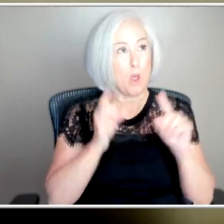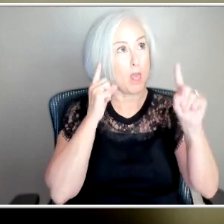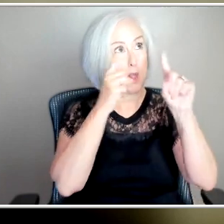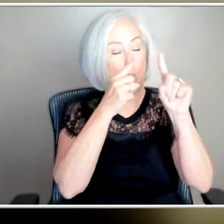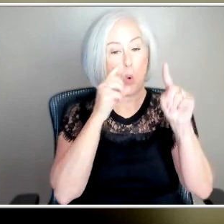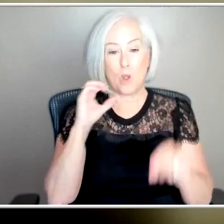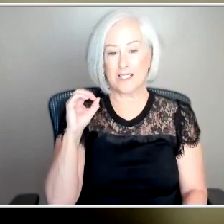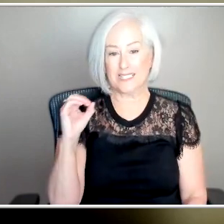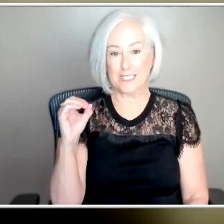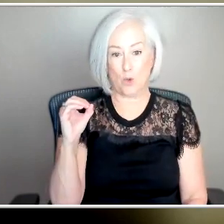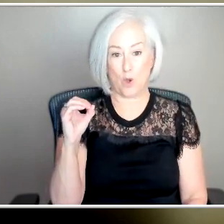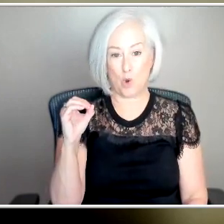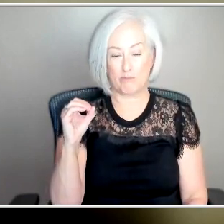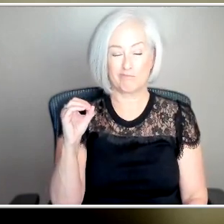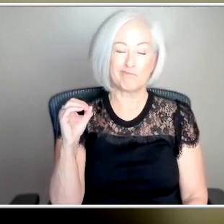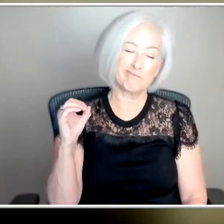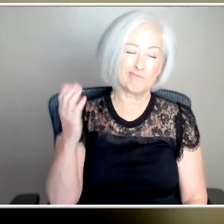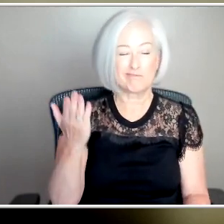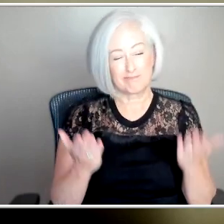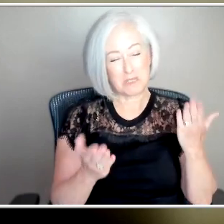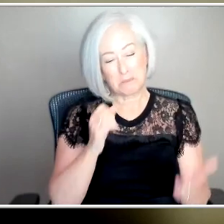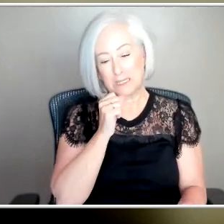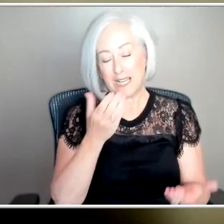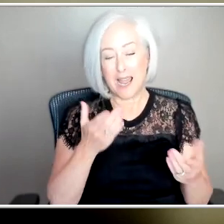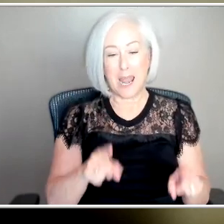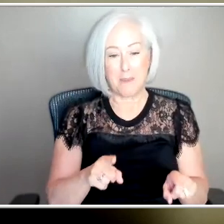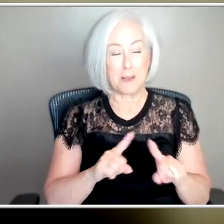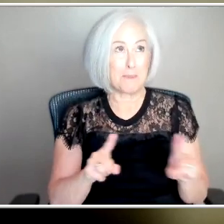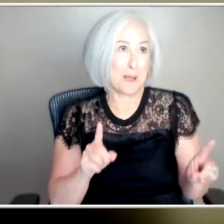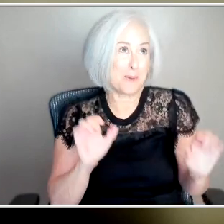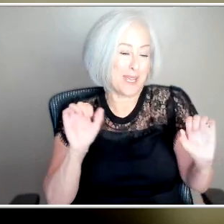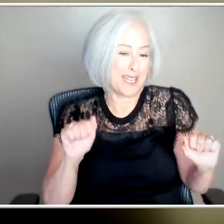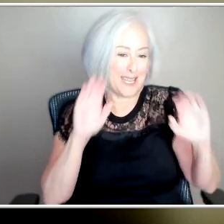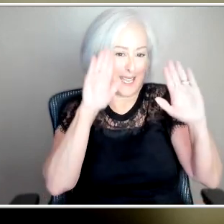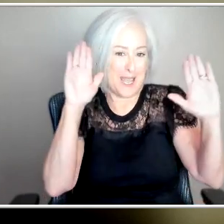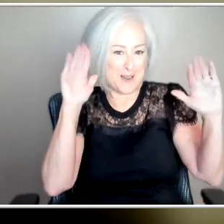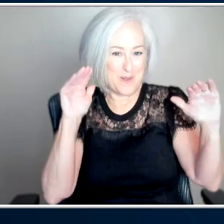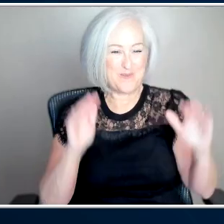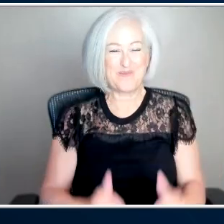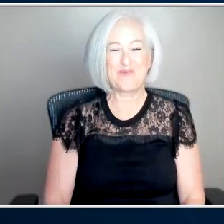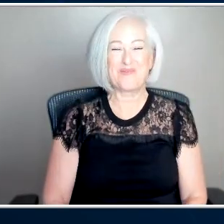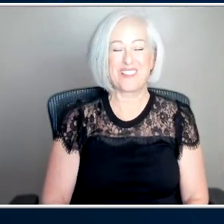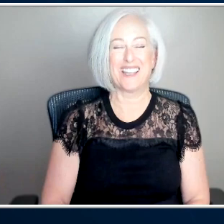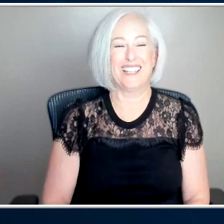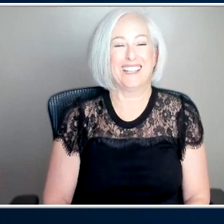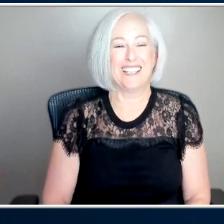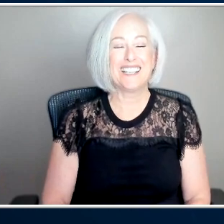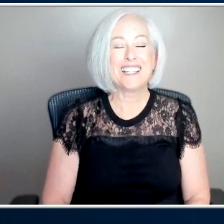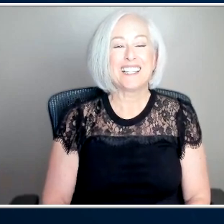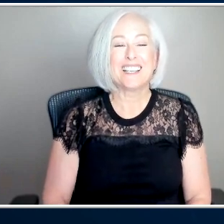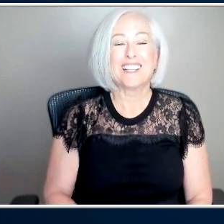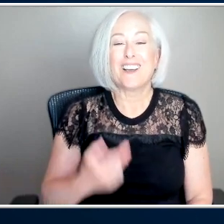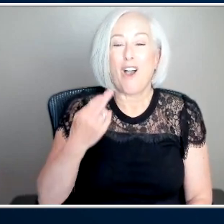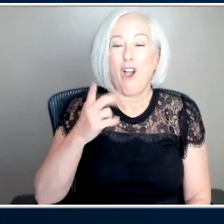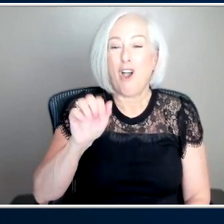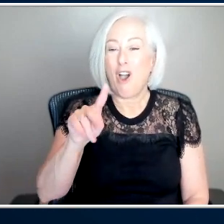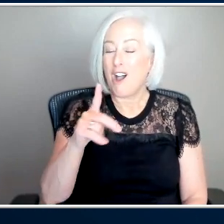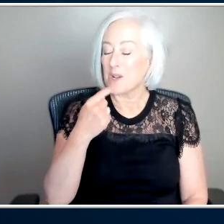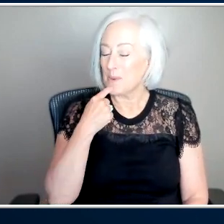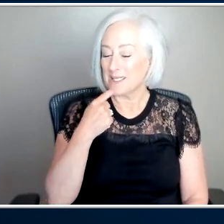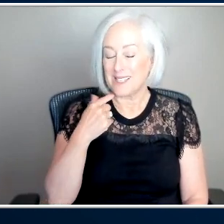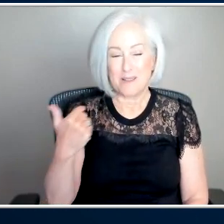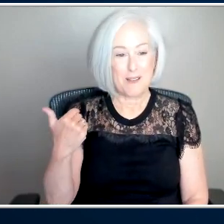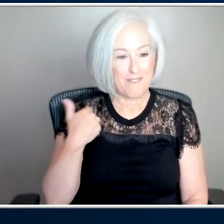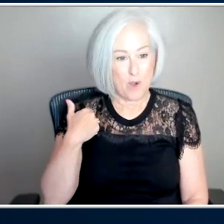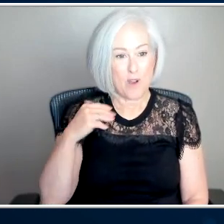it's unlikely that will happen, but we can be optimistic and hope that it will. So, Hawk, we've said it before, we're going to say it again. The